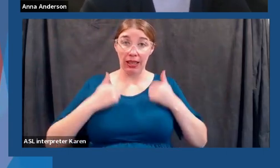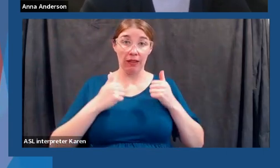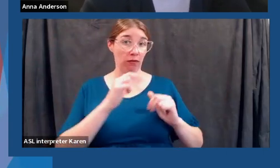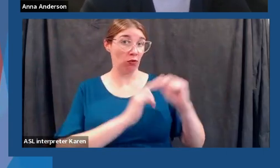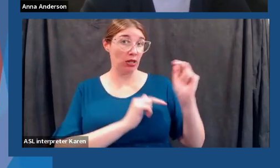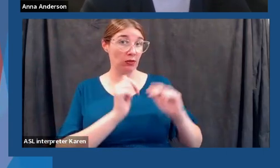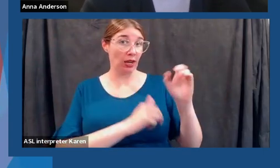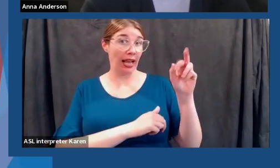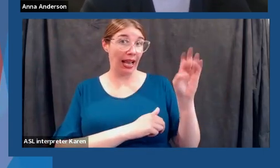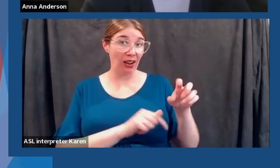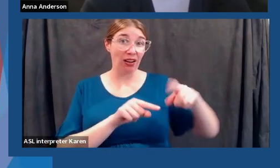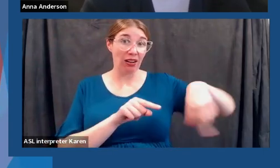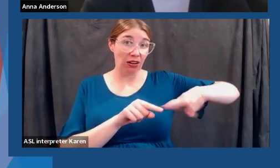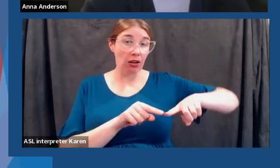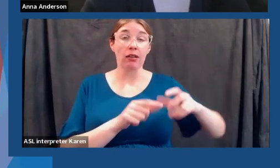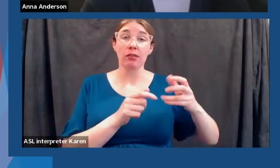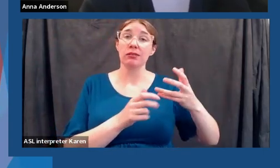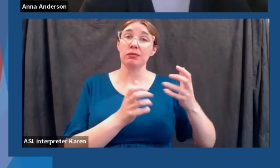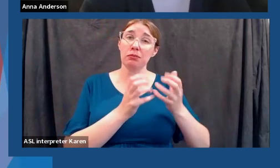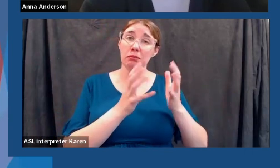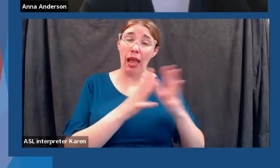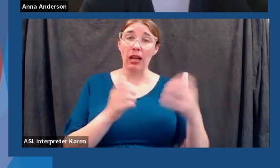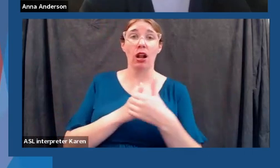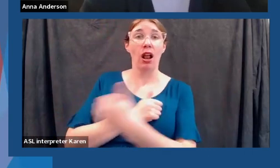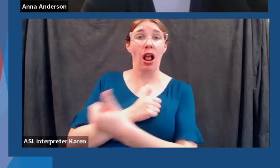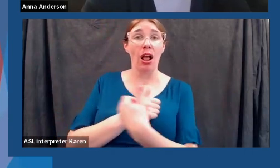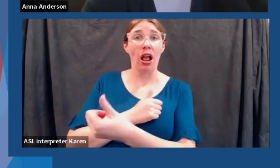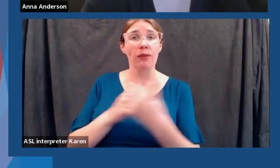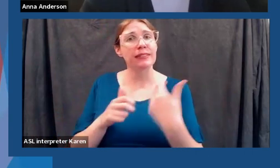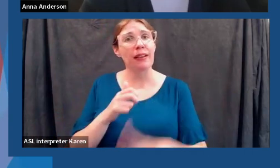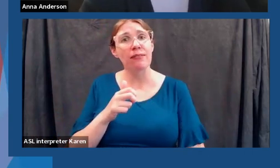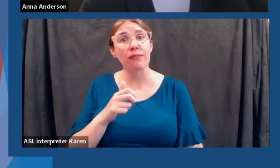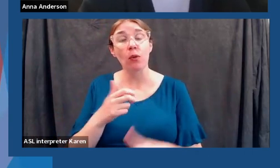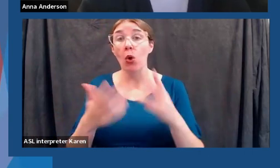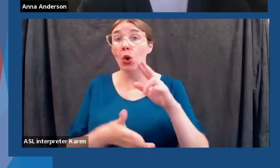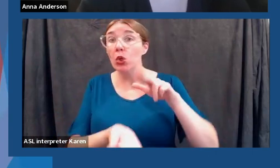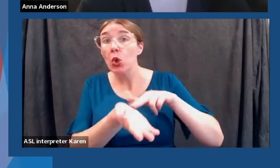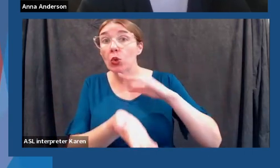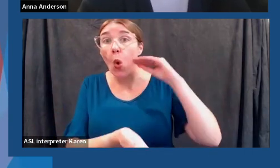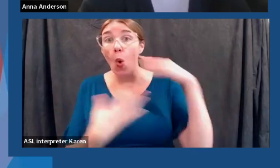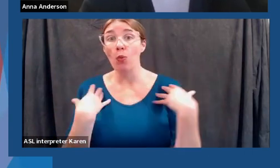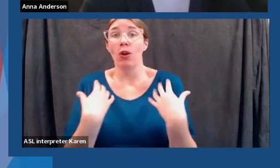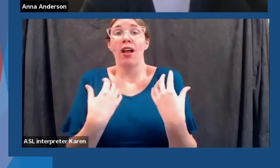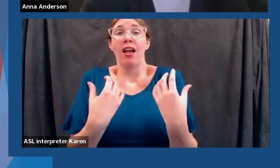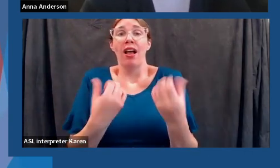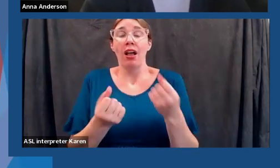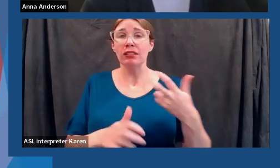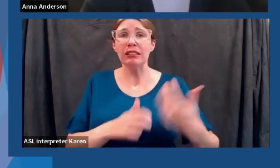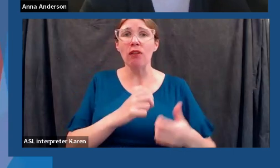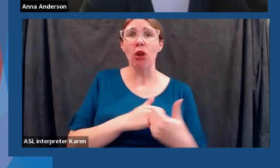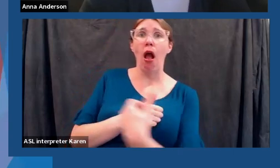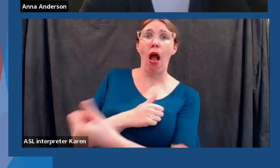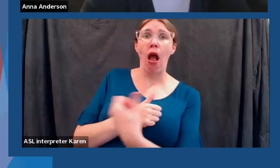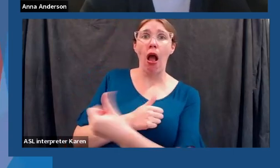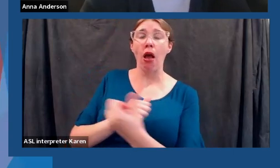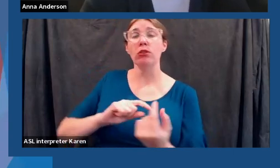to the DMV to get, especially somebody, that's recovering in a nursing home, or it's hard to get there to get an ID